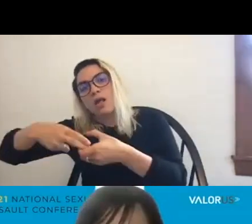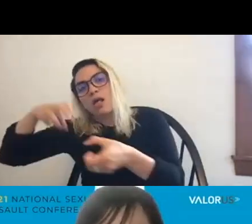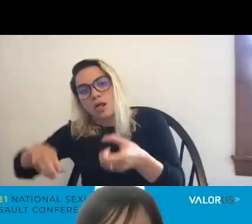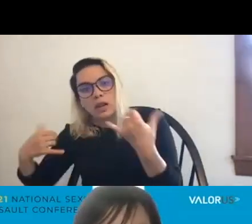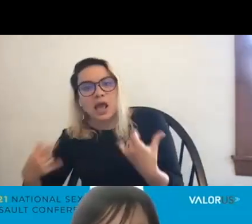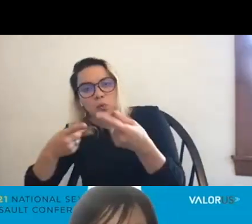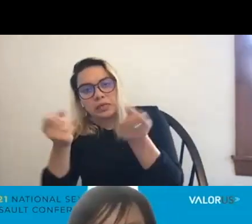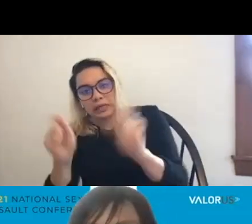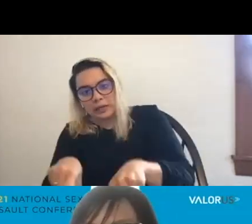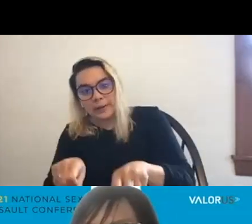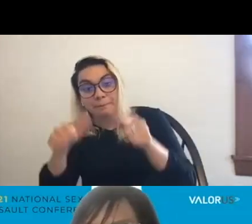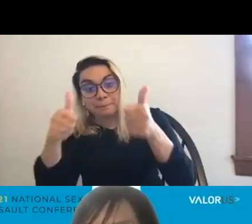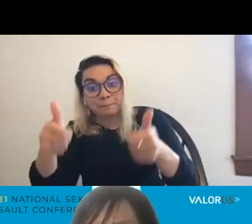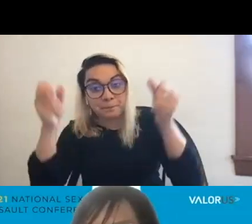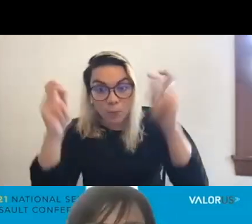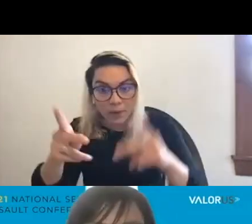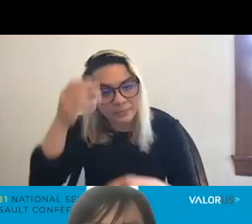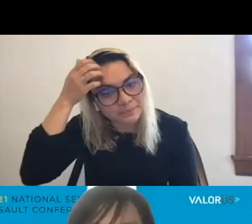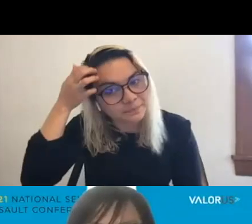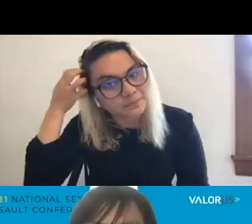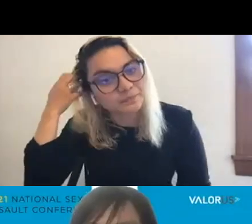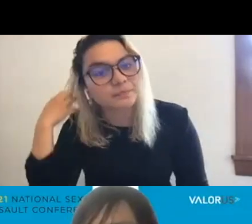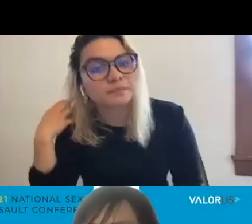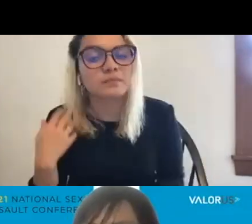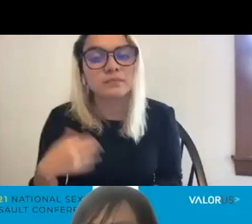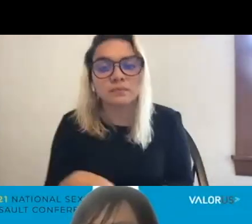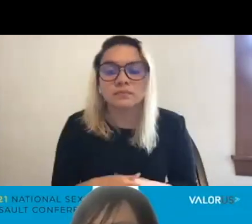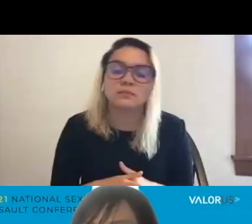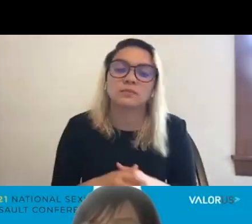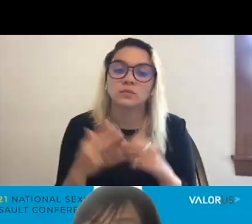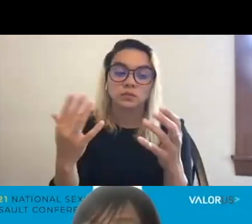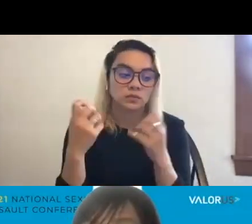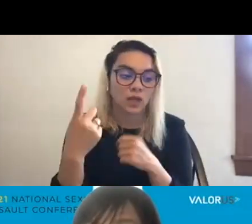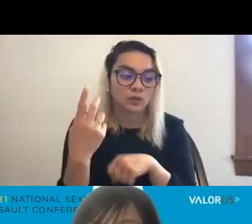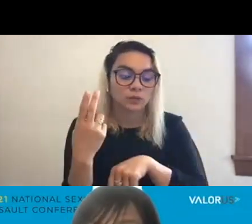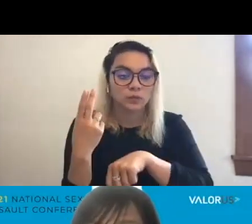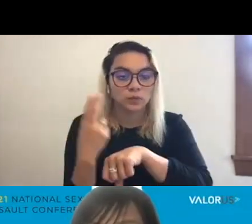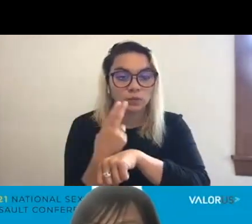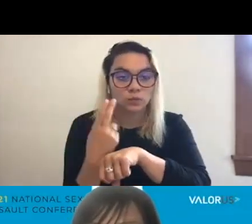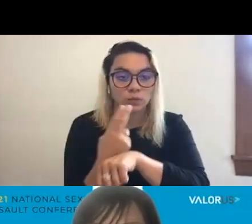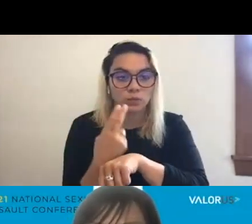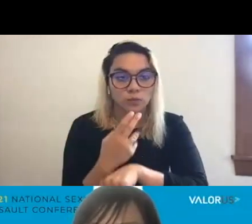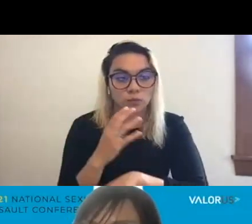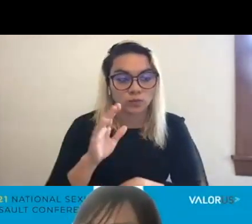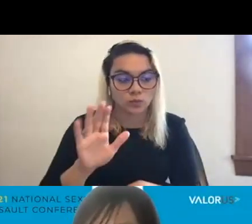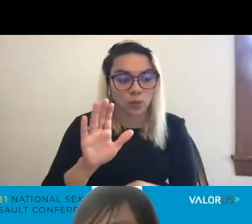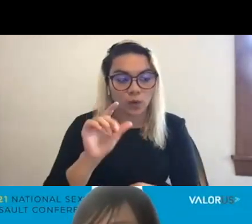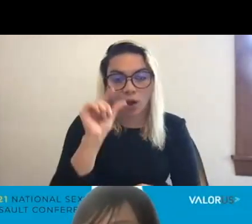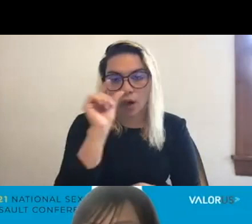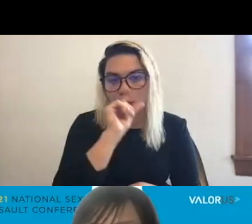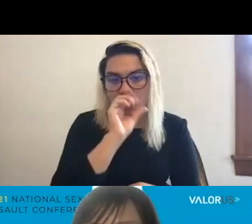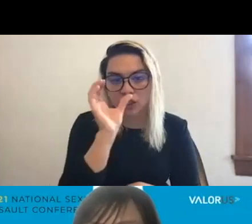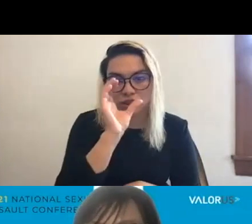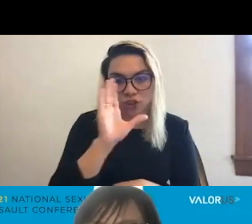All right, folks. So what we want you to do is we are going to have you leverage your Google search bar, particularly the image